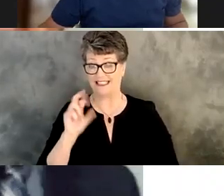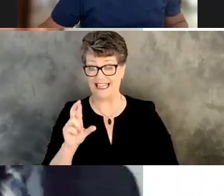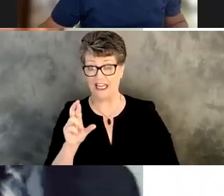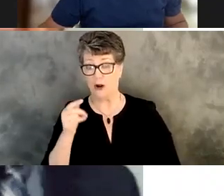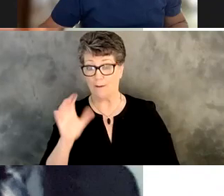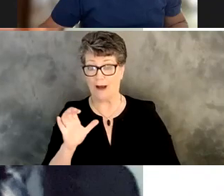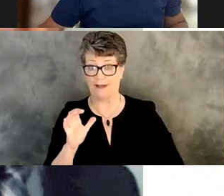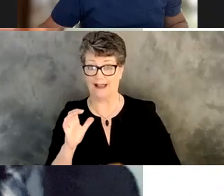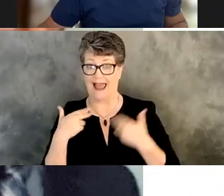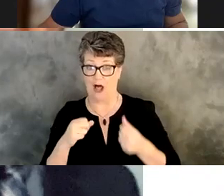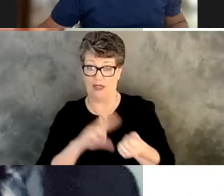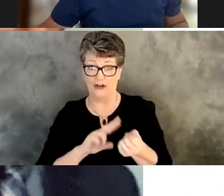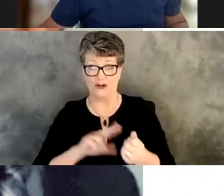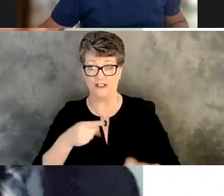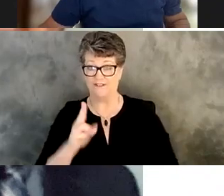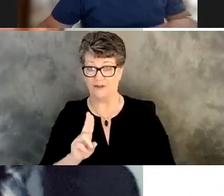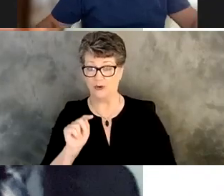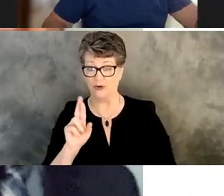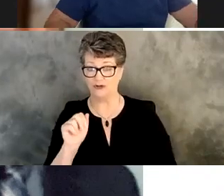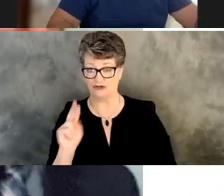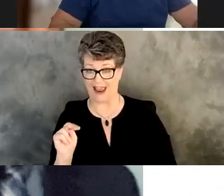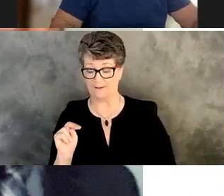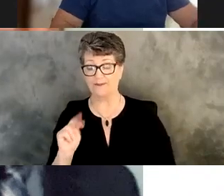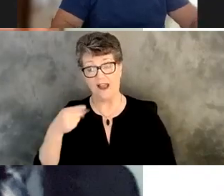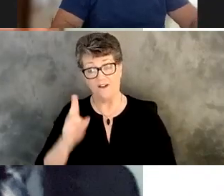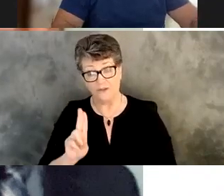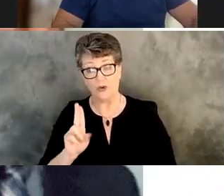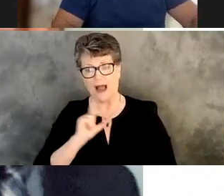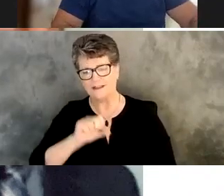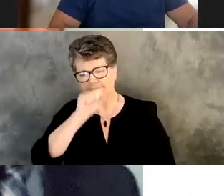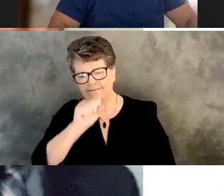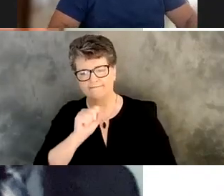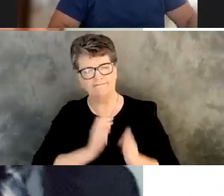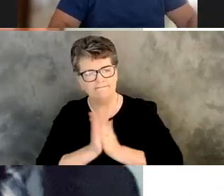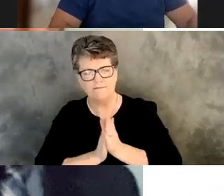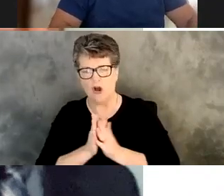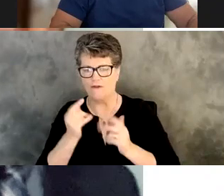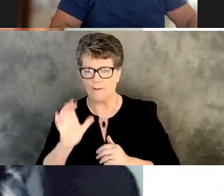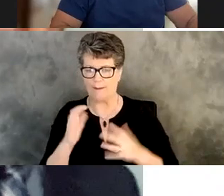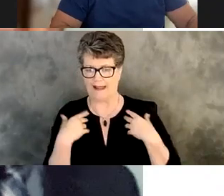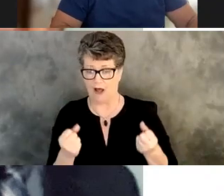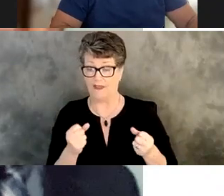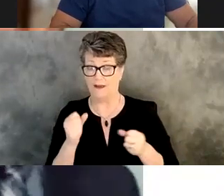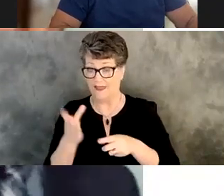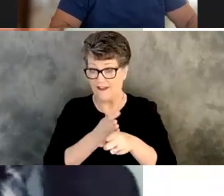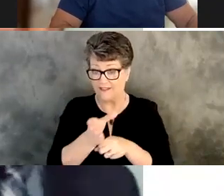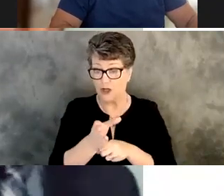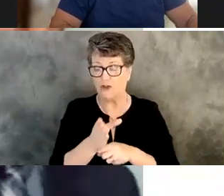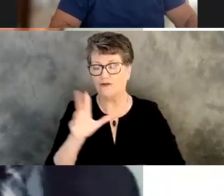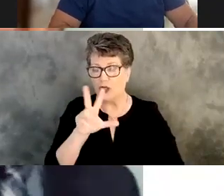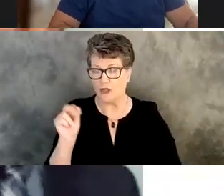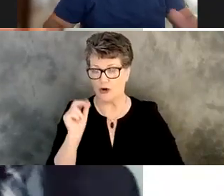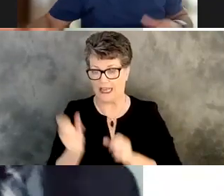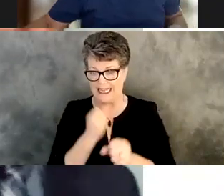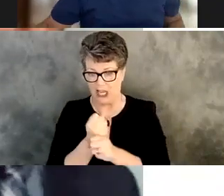Health Nurse Phu Tran. Phu has a passion for public health and has been in the field for 30 years